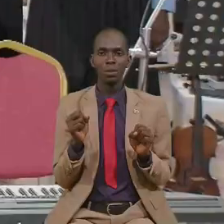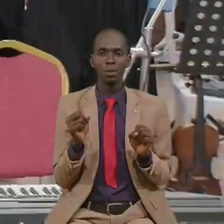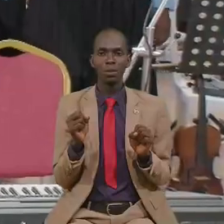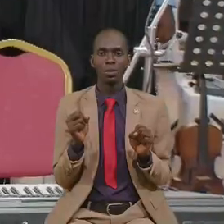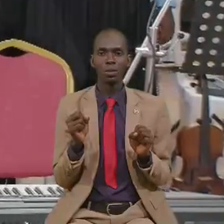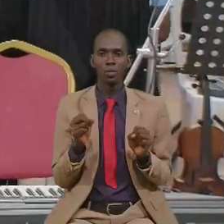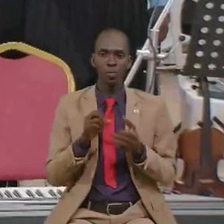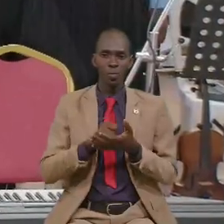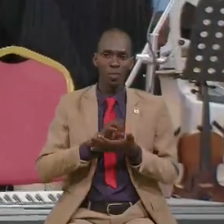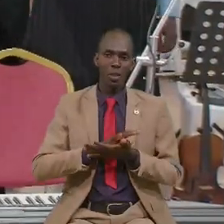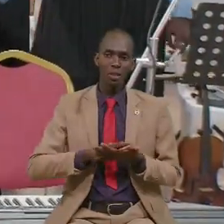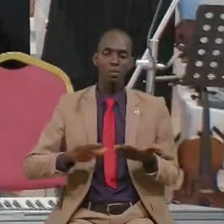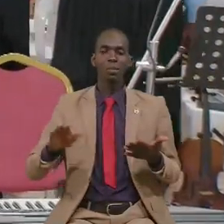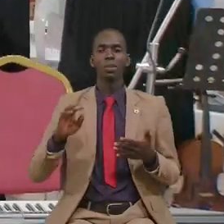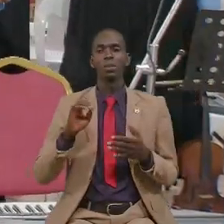sanctified,